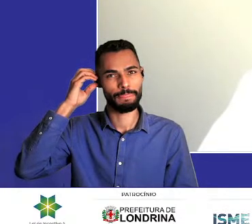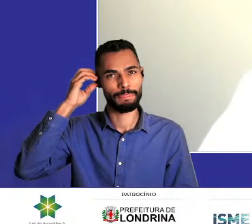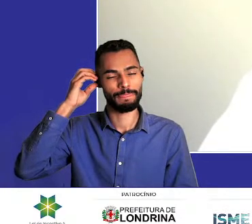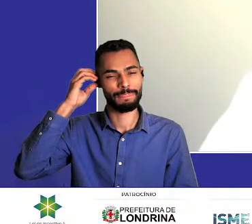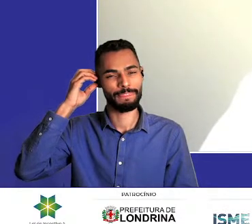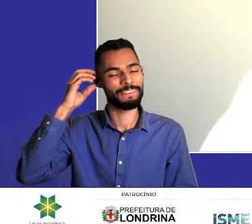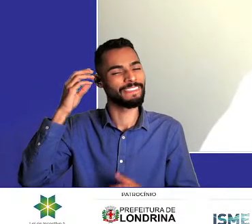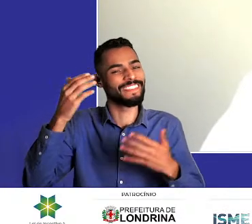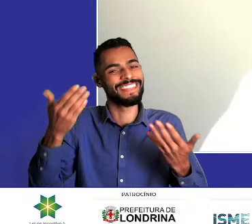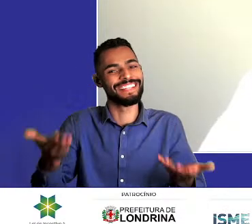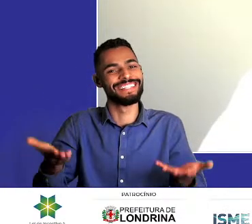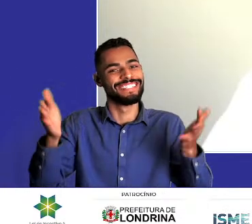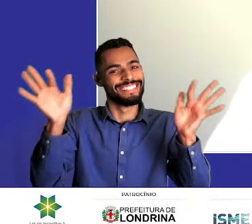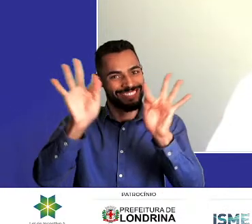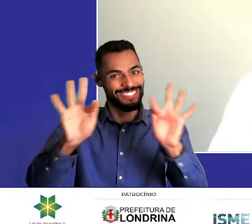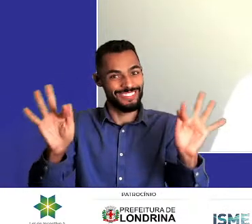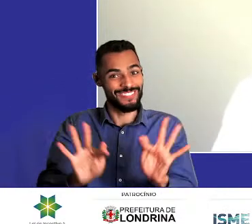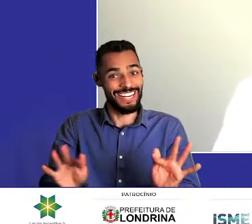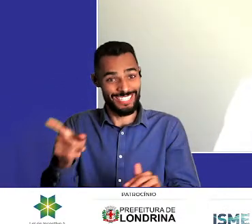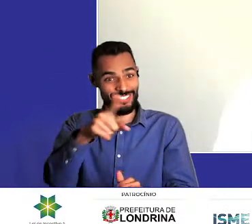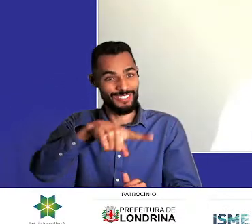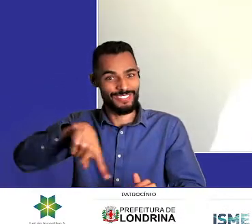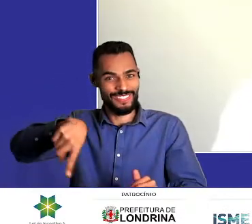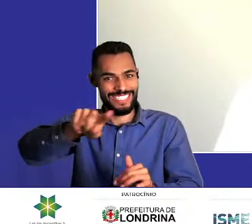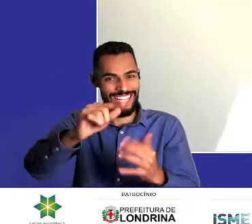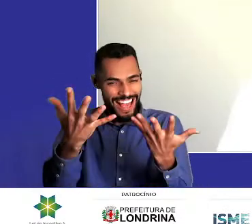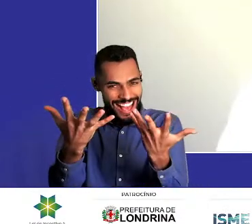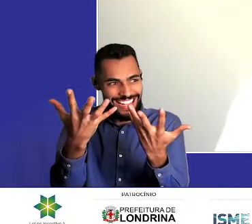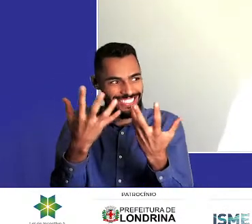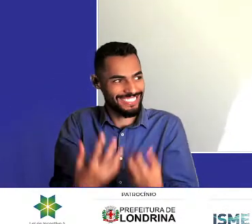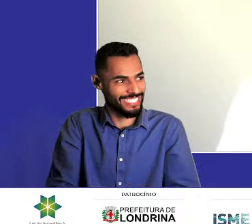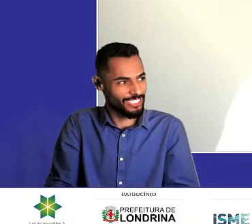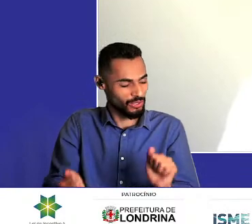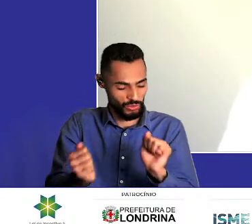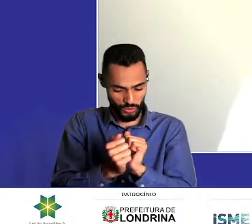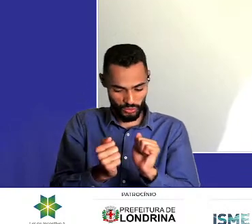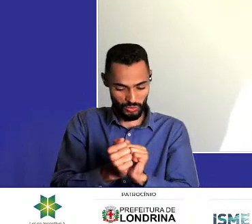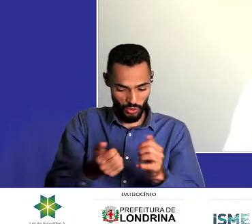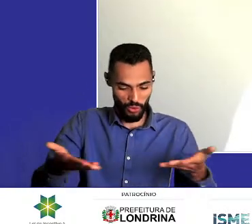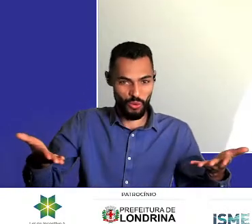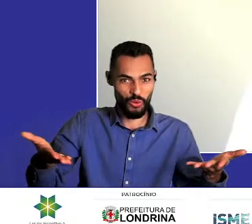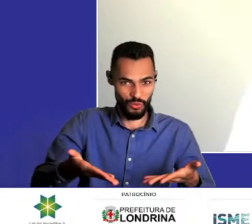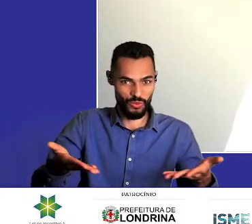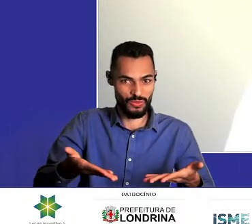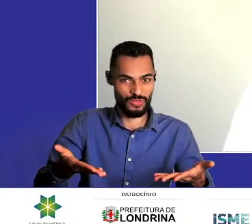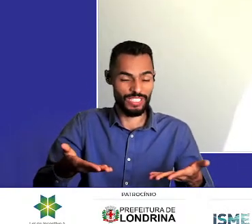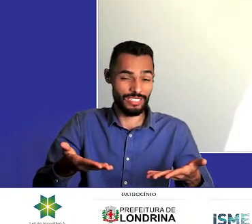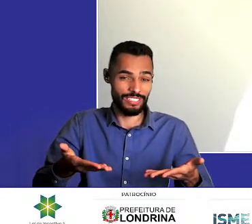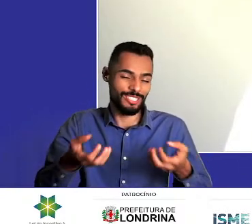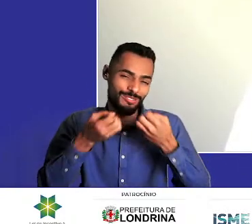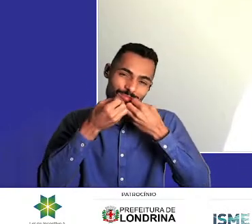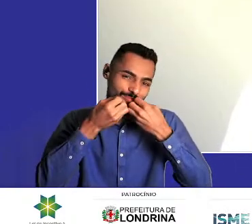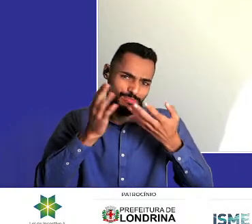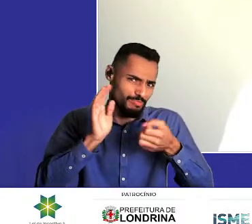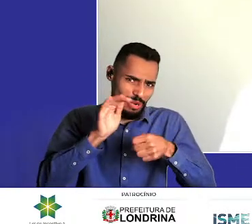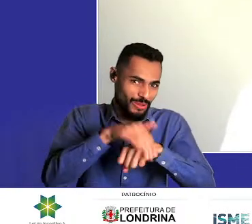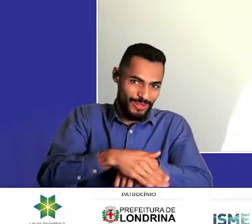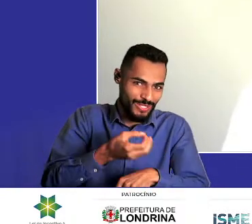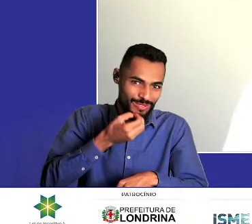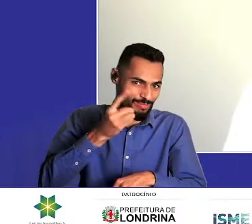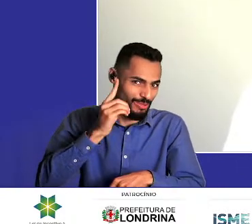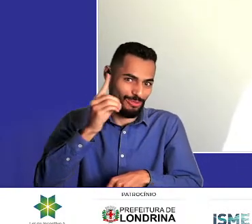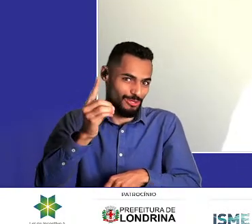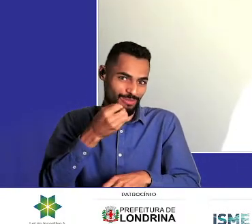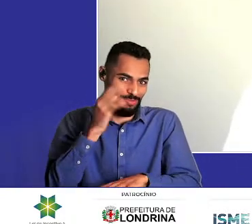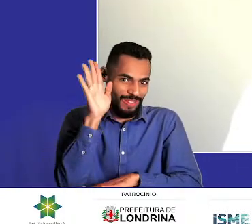I'm going to say good evening, good morning, good afternoon. For some